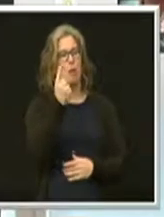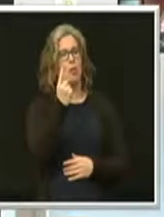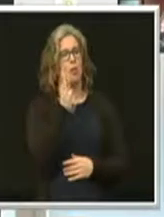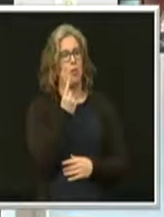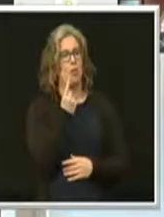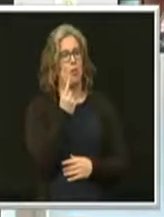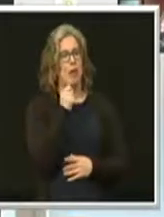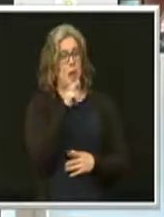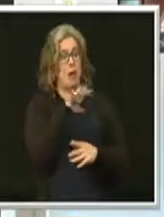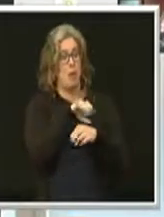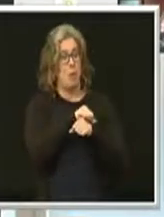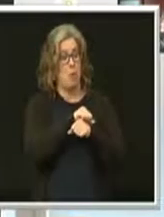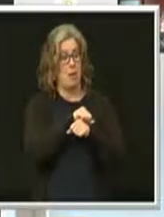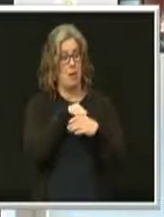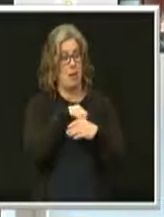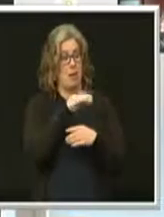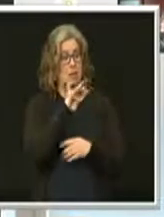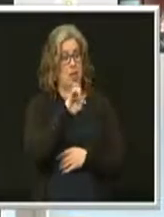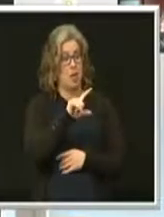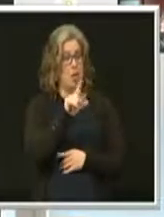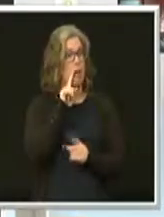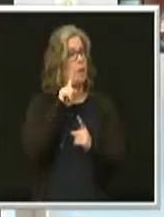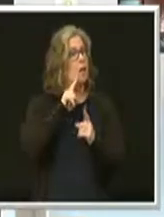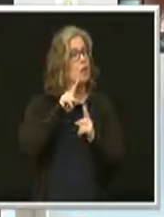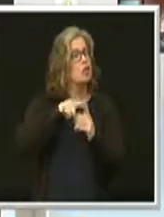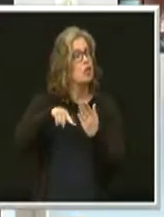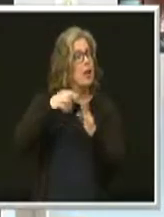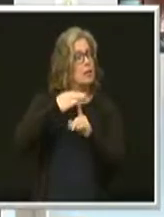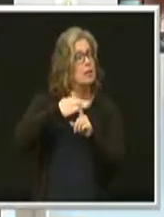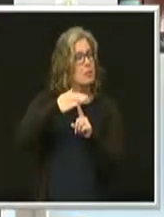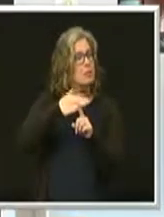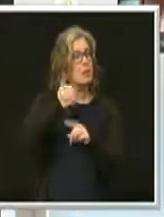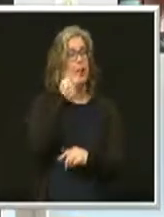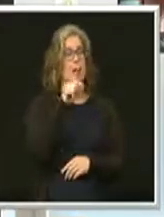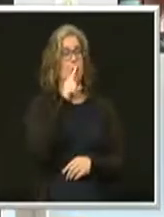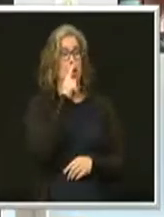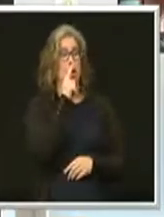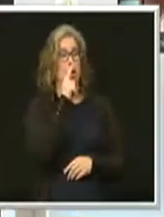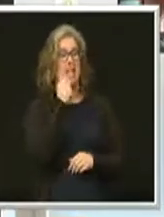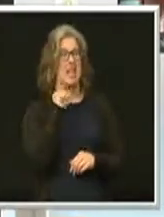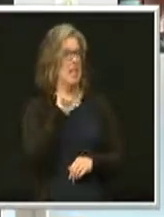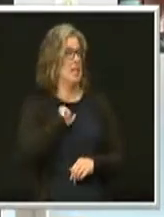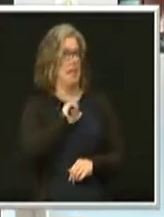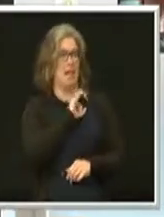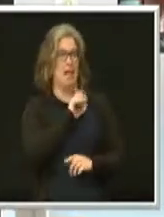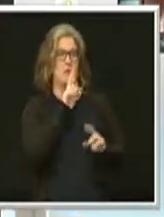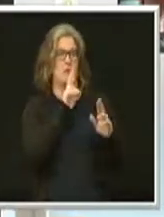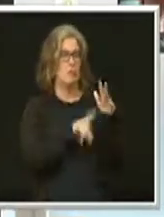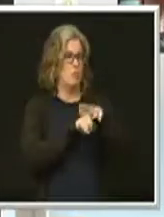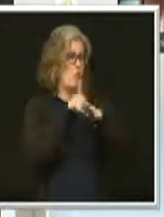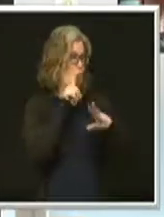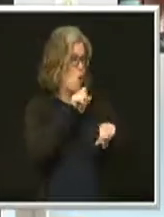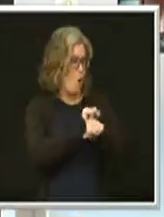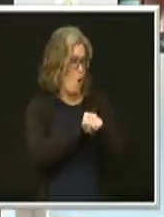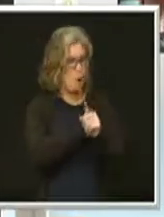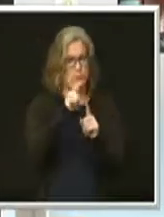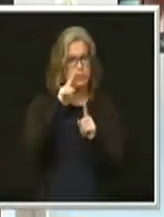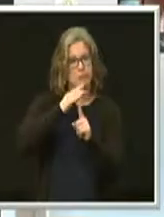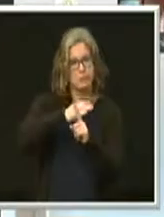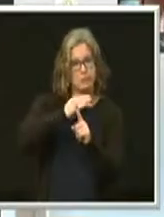anybody being booked into the jail. We're taking temperature checks, and any staff reporting for duty, we're taking temperature